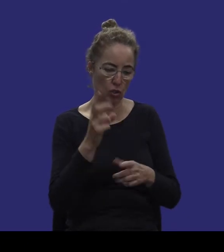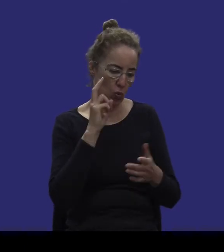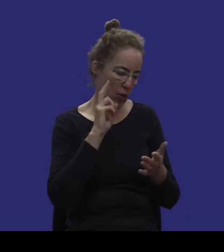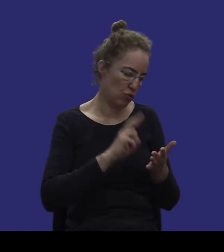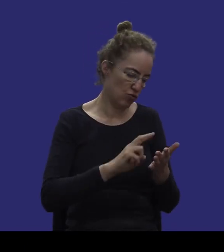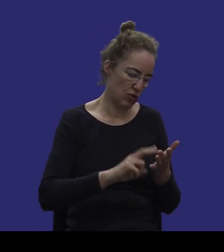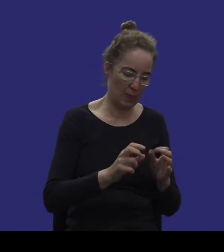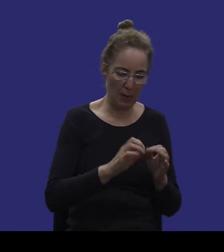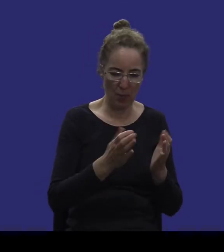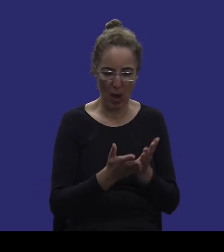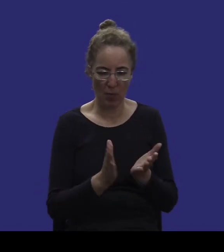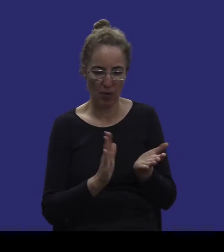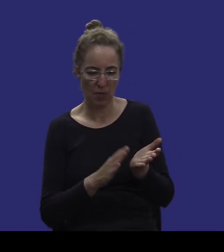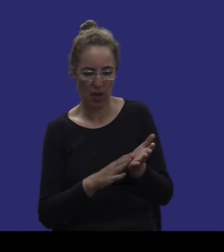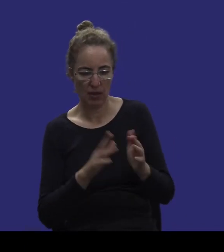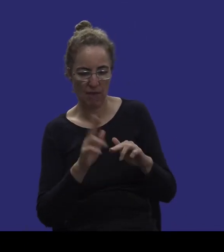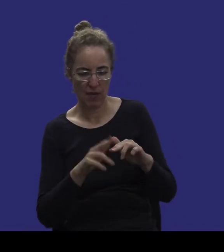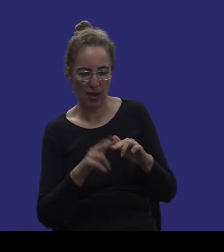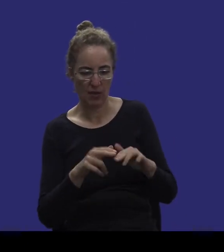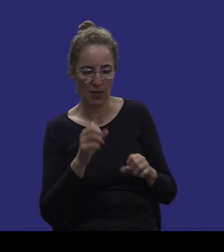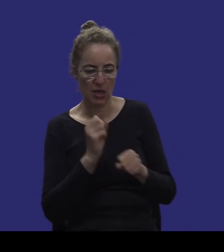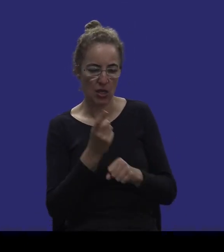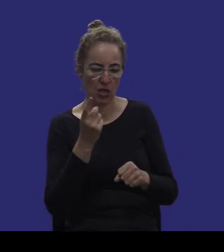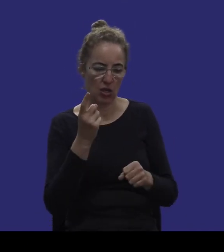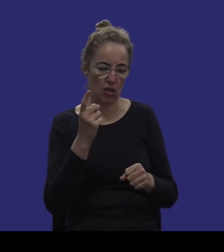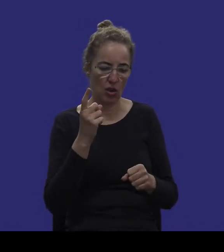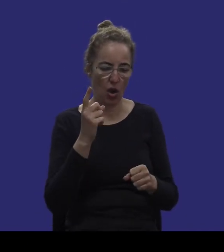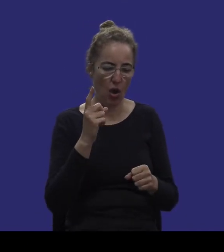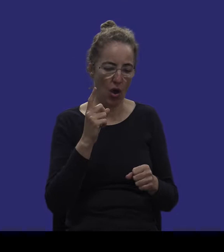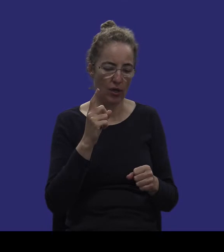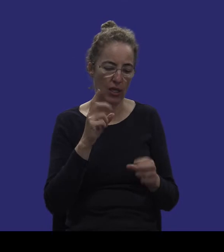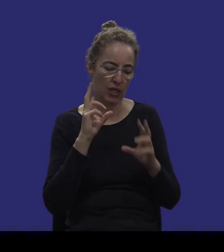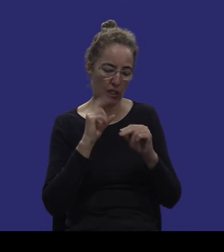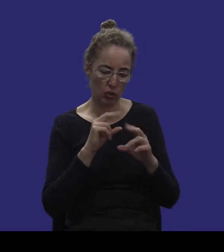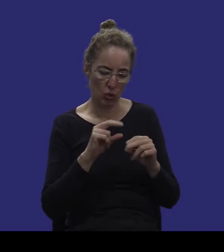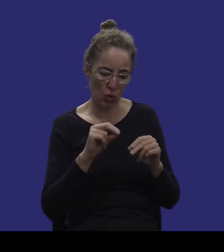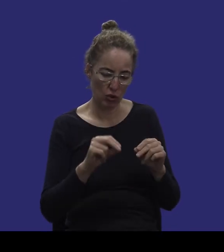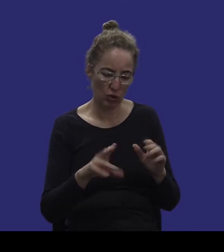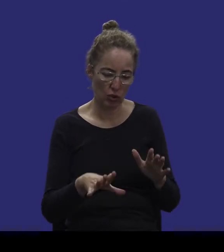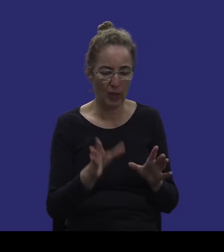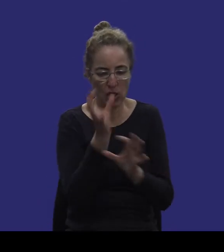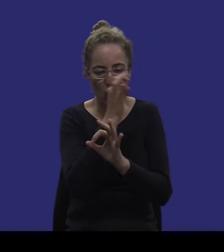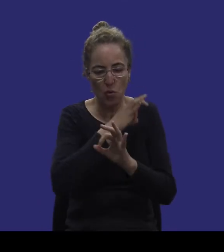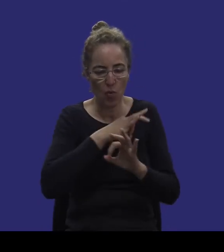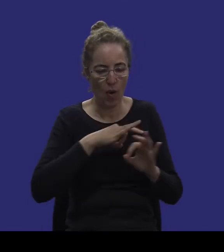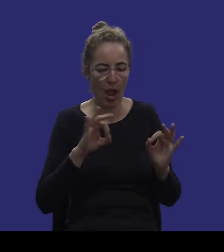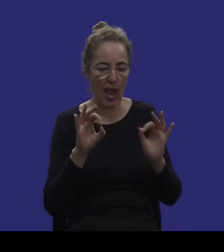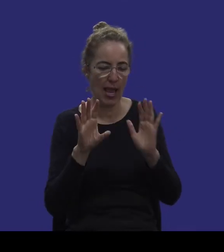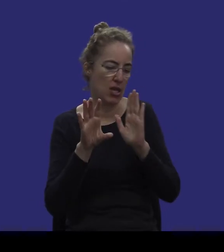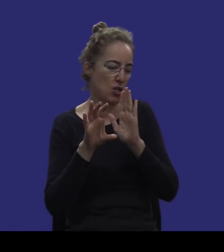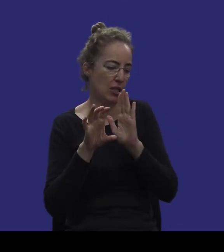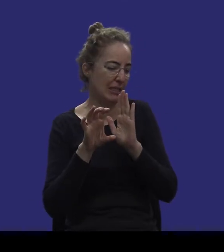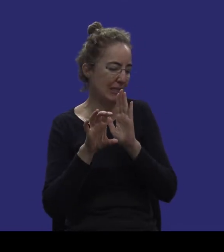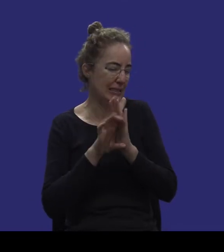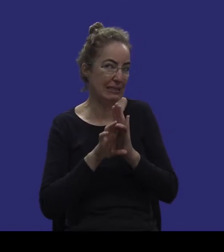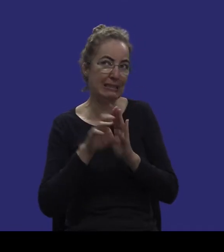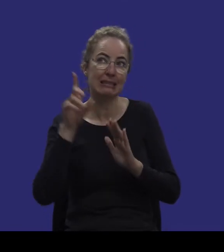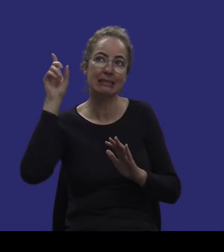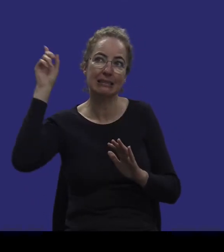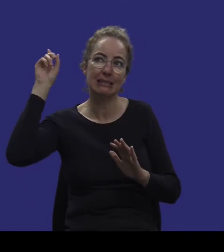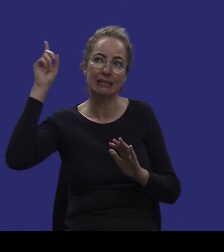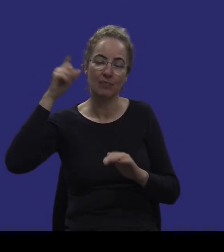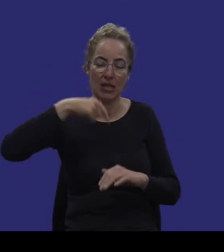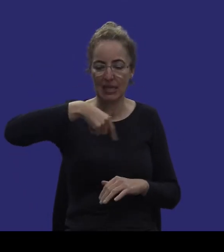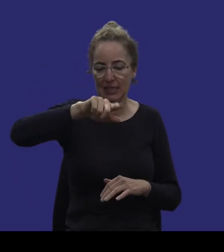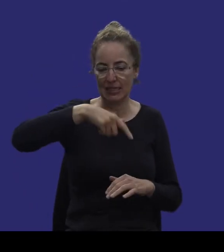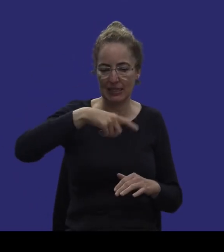Mum and Dad, and God can talk to you when you're quiet and you listen to him. So this week, I'd love you